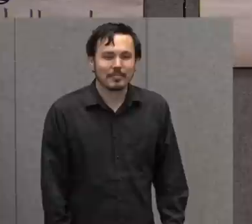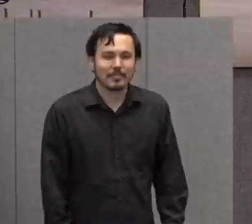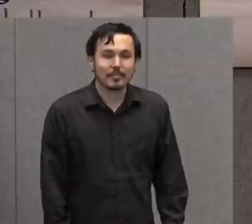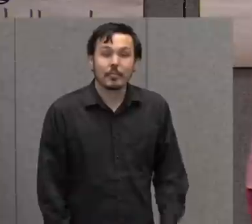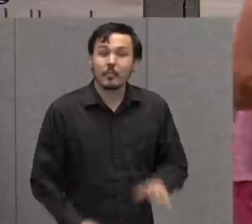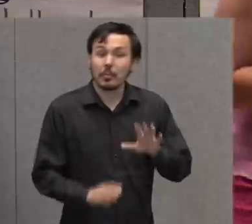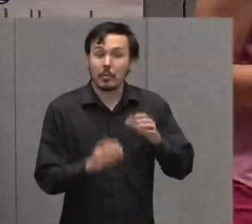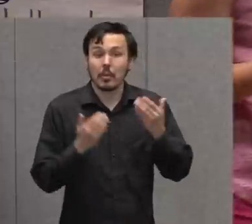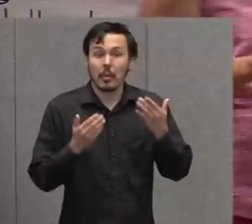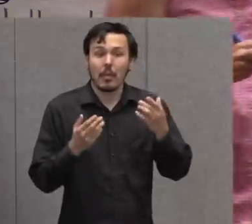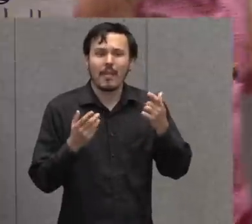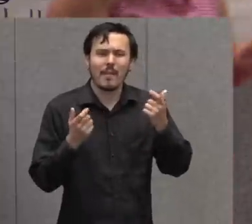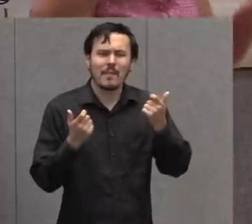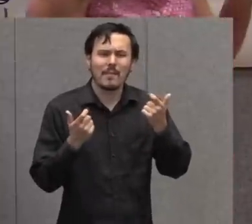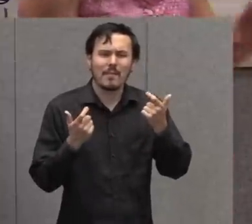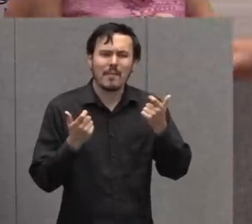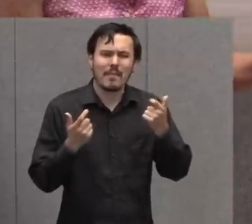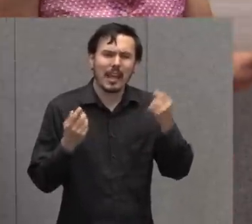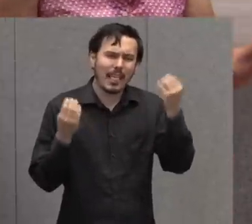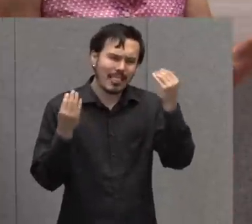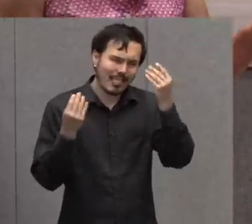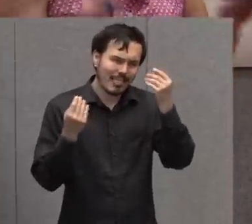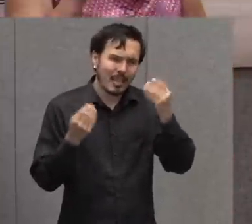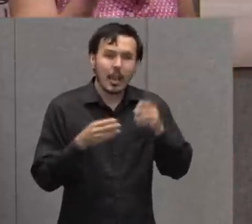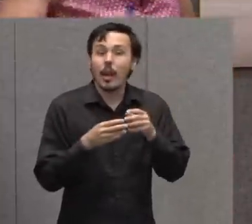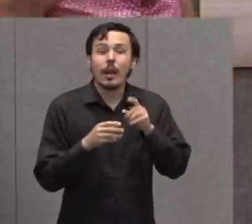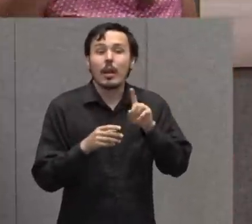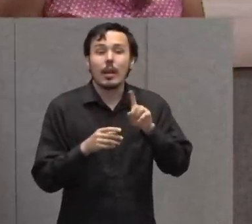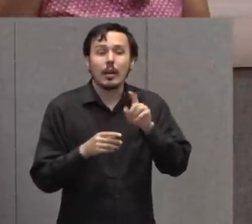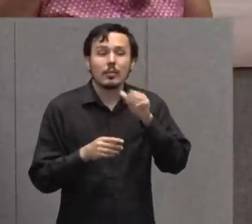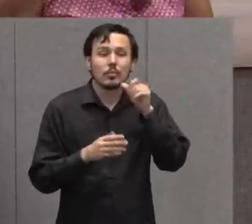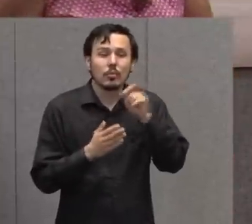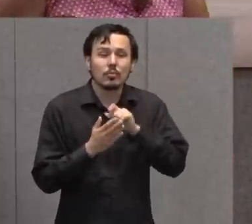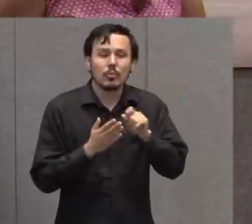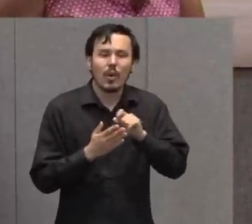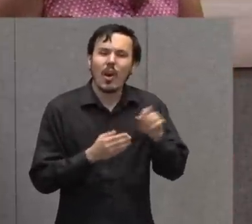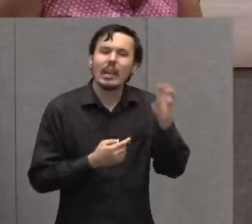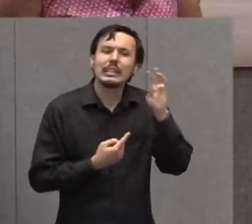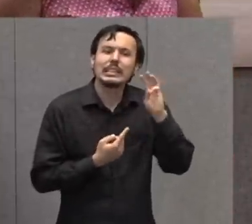So let's really fast think. Without drawing, what would 16 be?